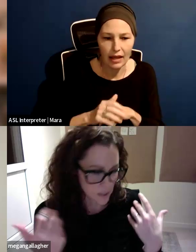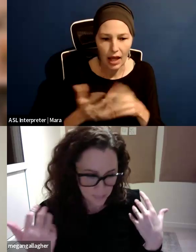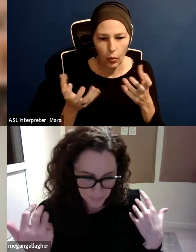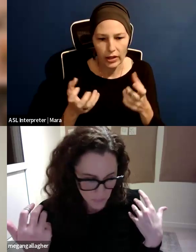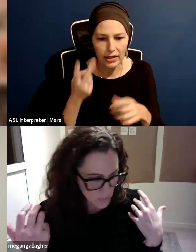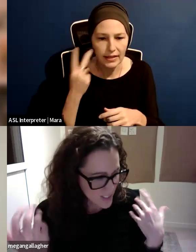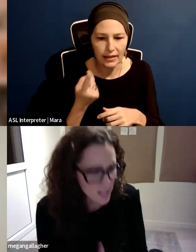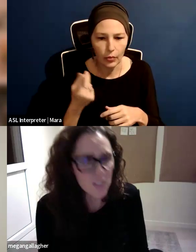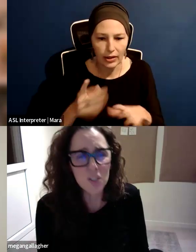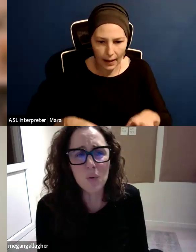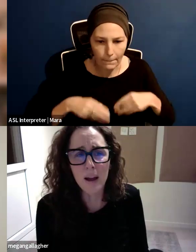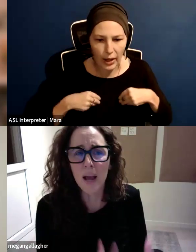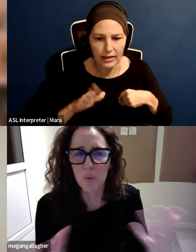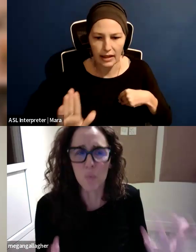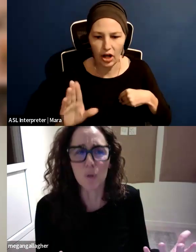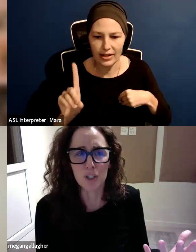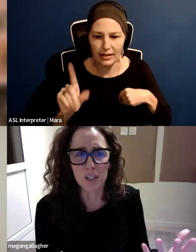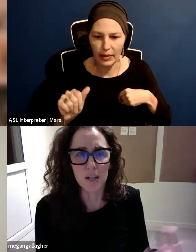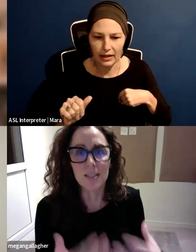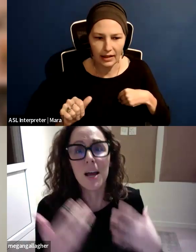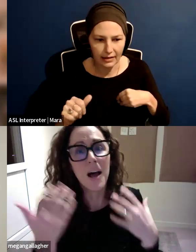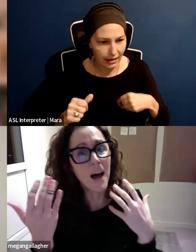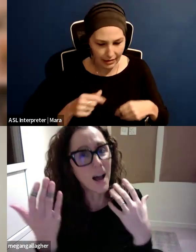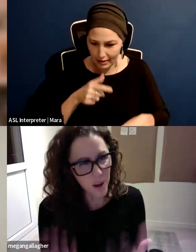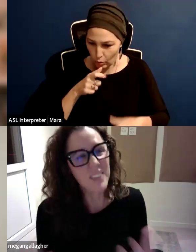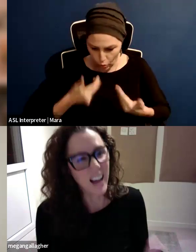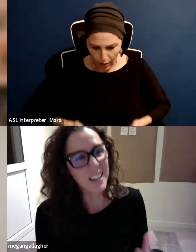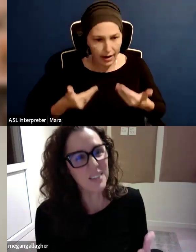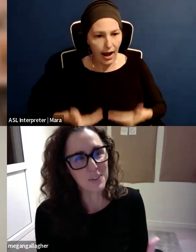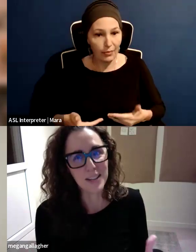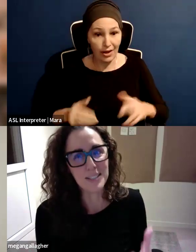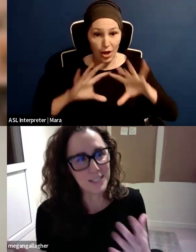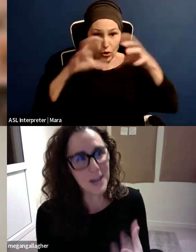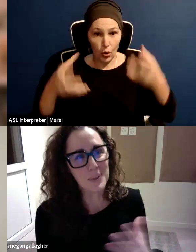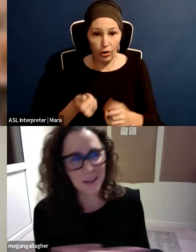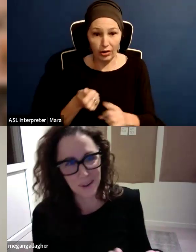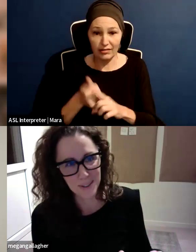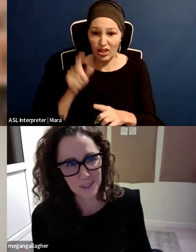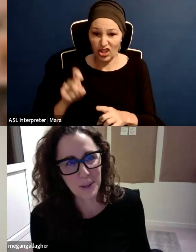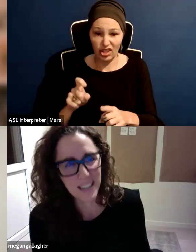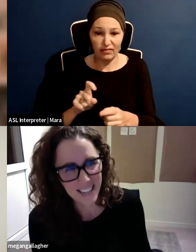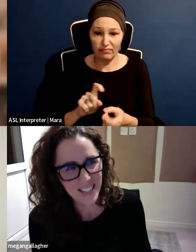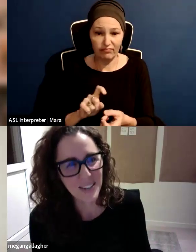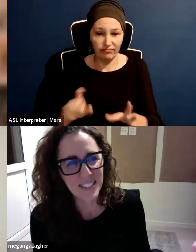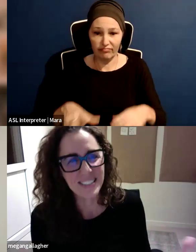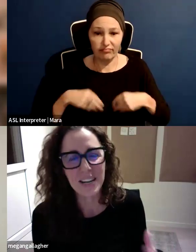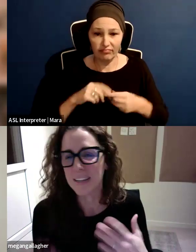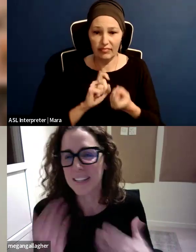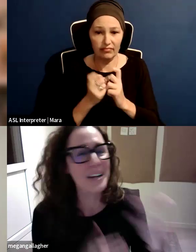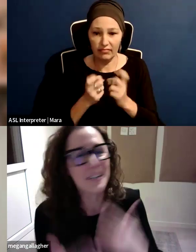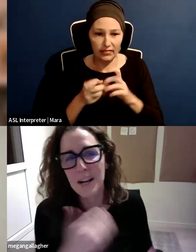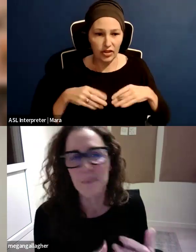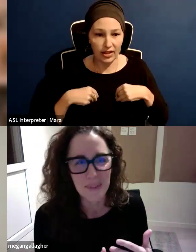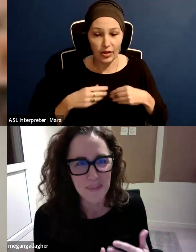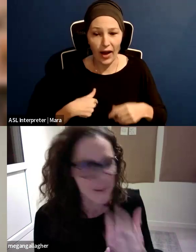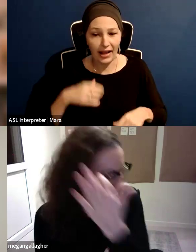disability and say, this is who I am, the world should adjust. I've got to give credit to Daniel and our other disability consultant there, because